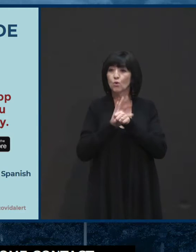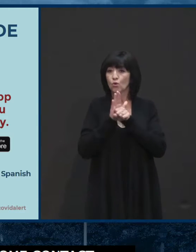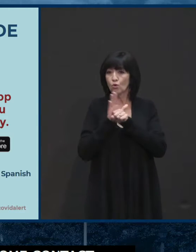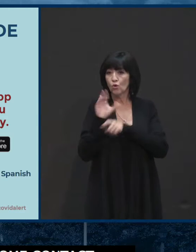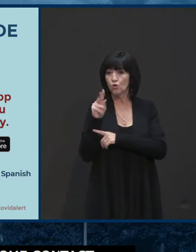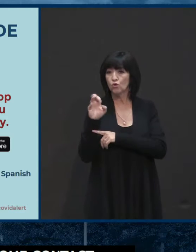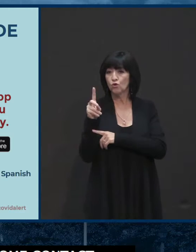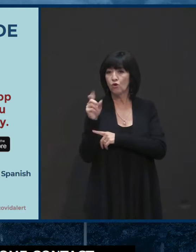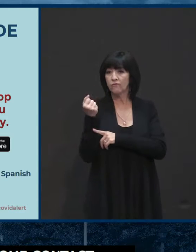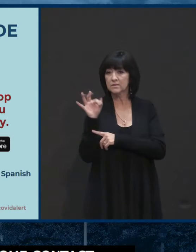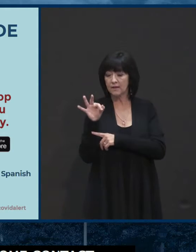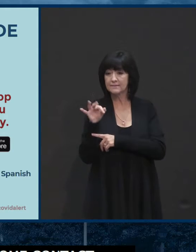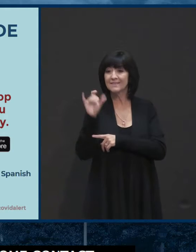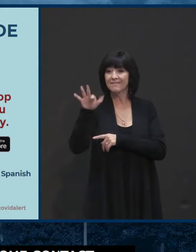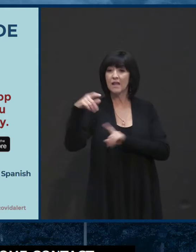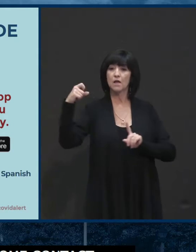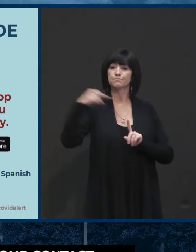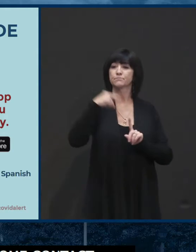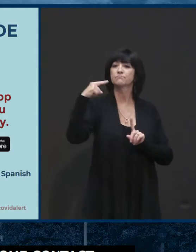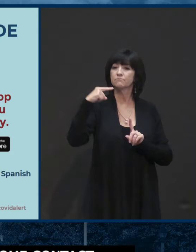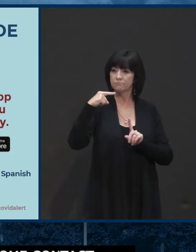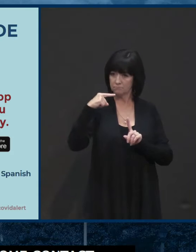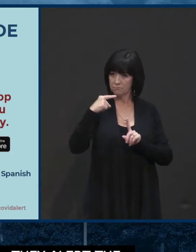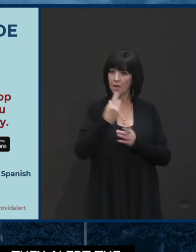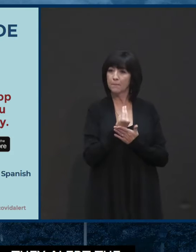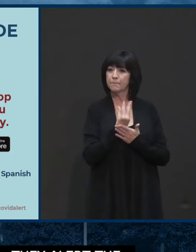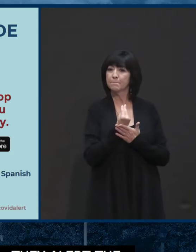and alerts you on your phone that